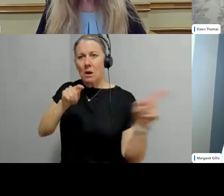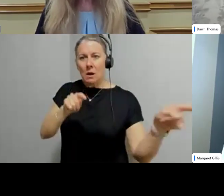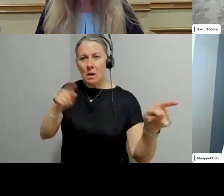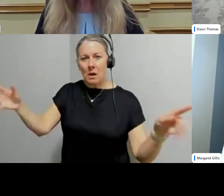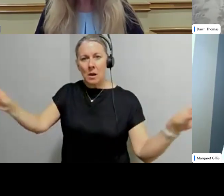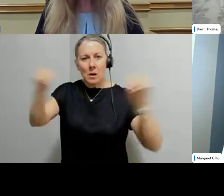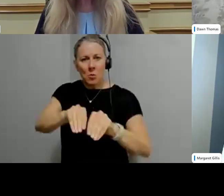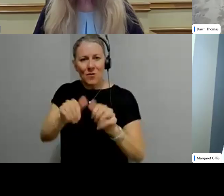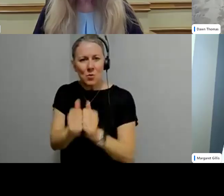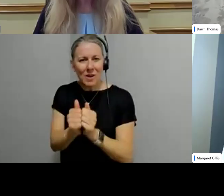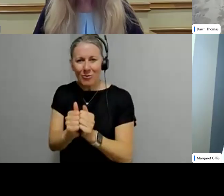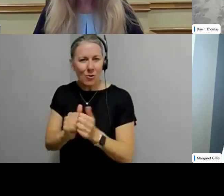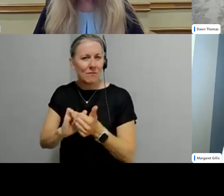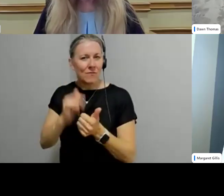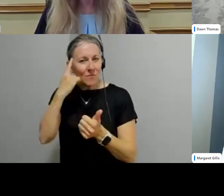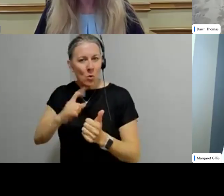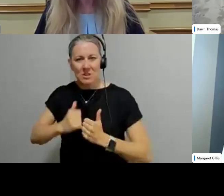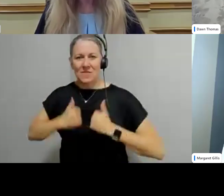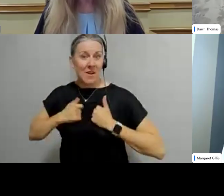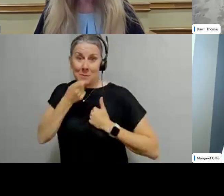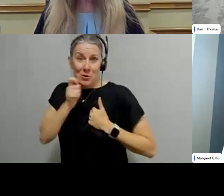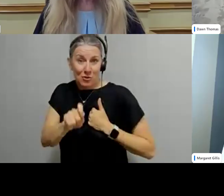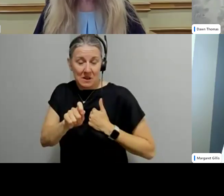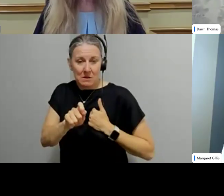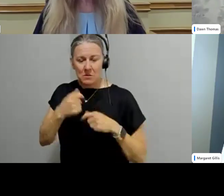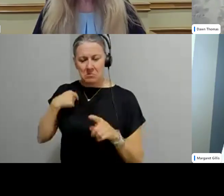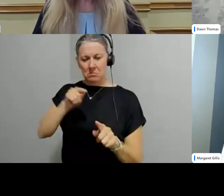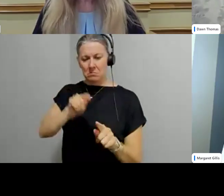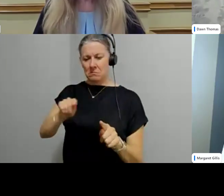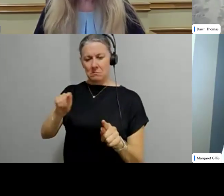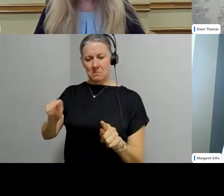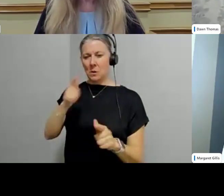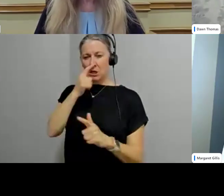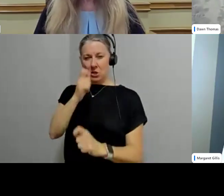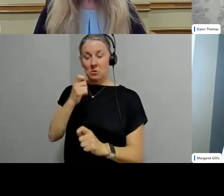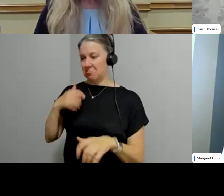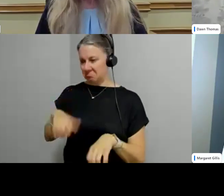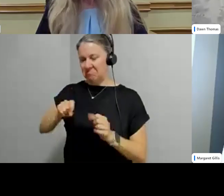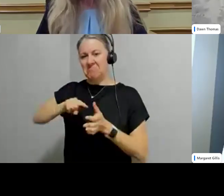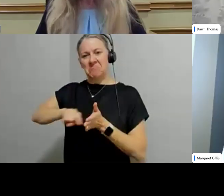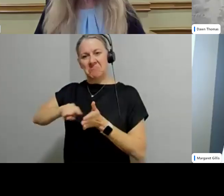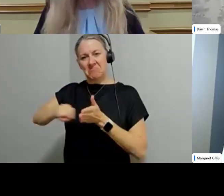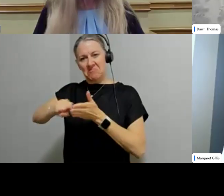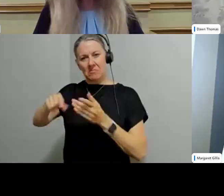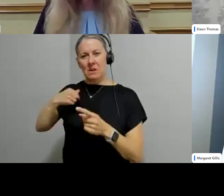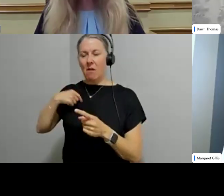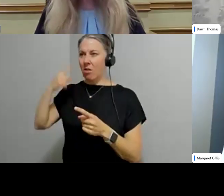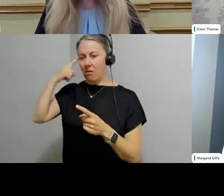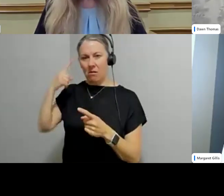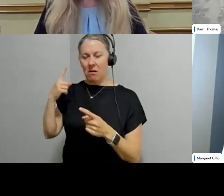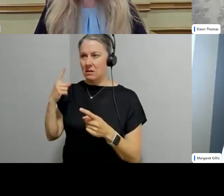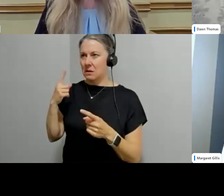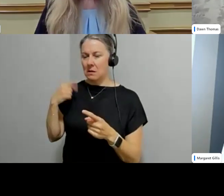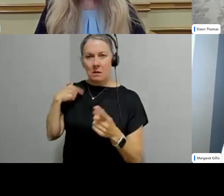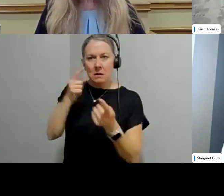I thought, okay, this seems really, really interesting. So I started doing research and I thought, more people I spoke